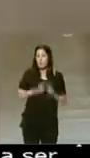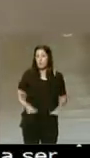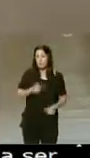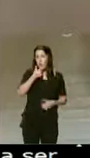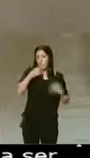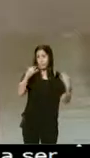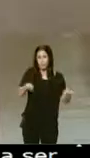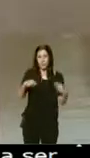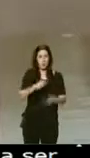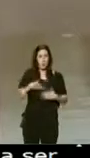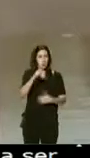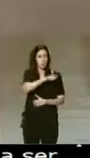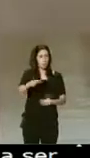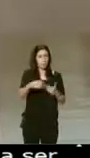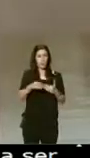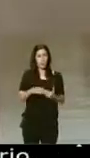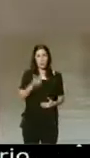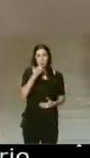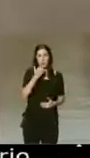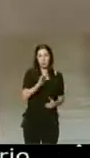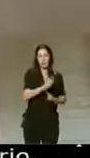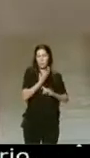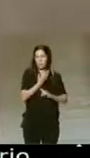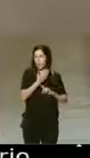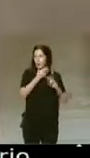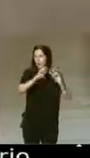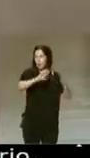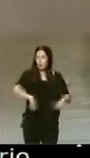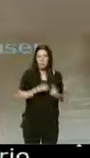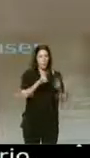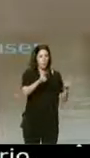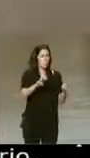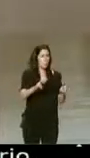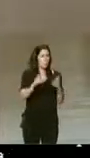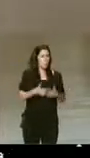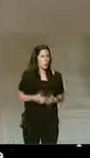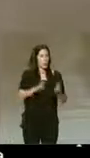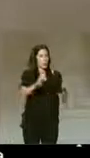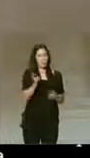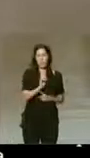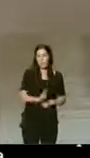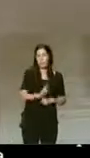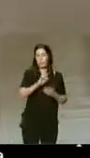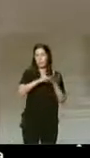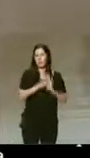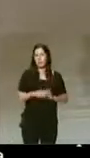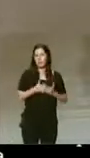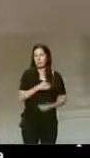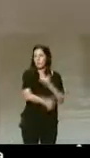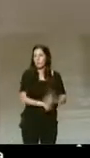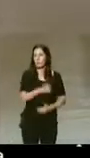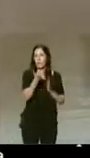very simple manner, any given user facing a new device, a new update to a new operating